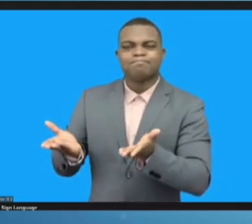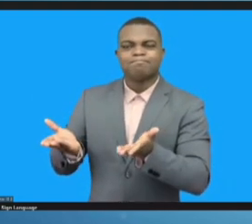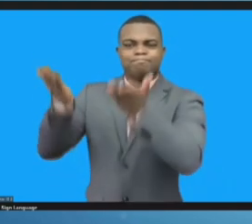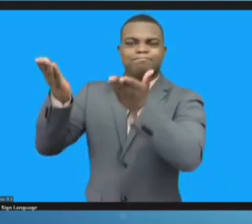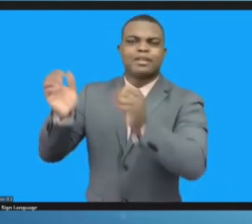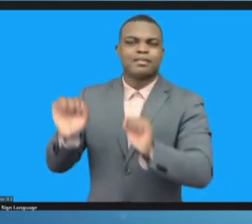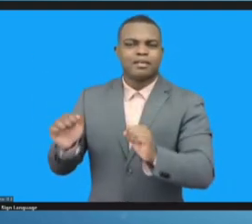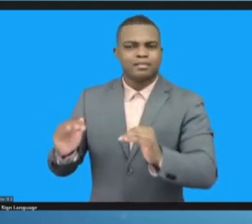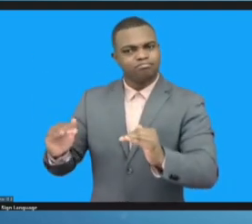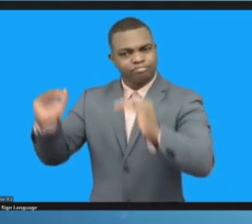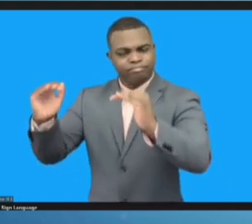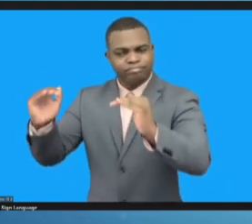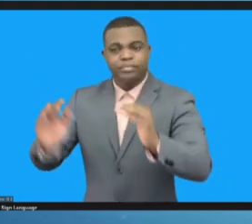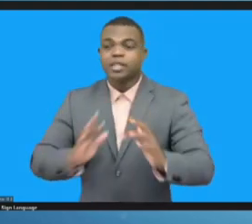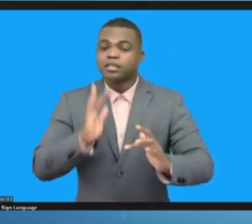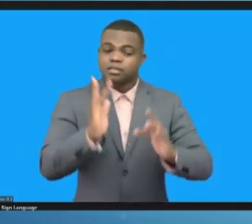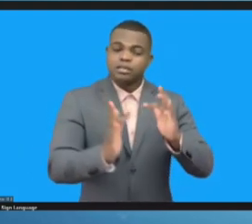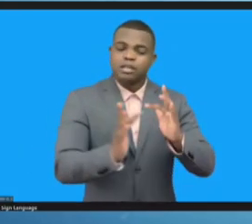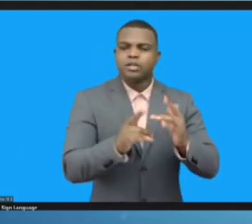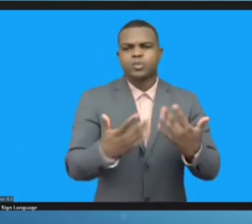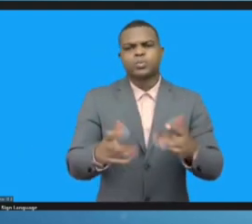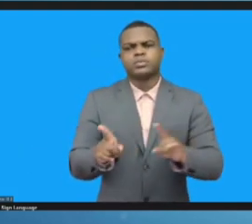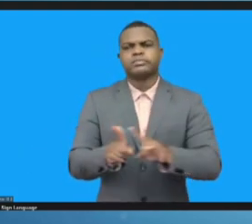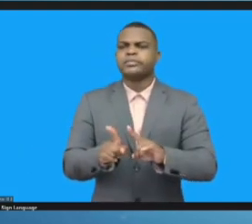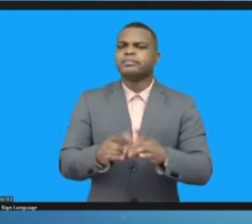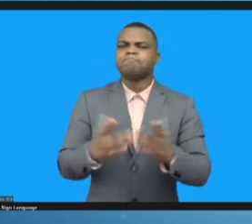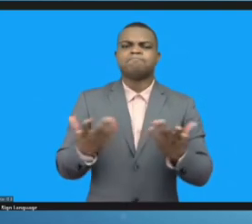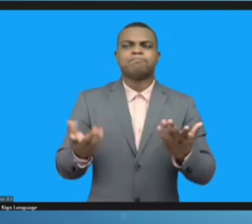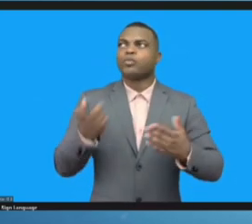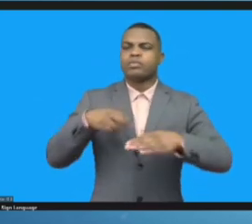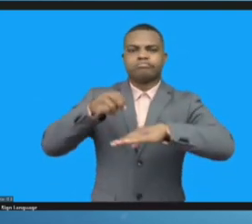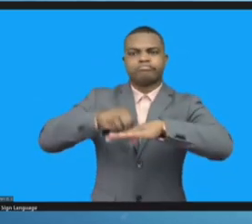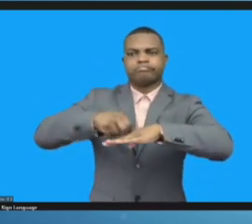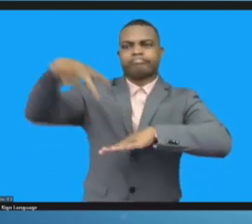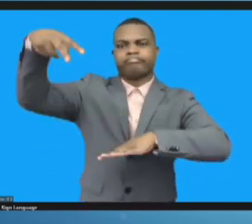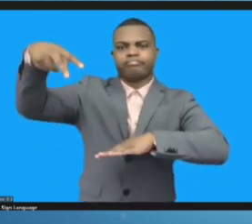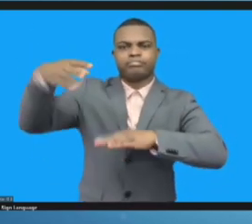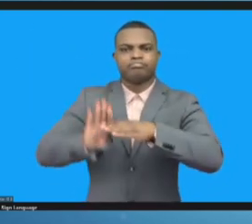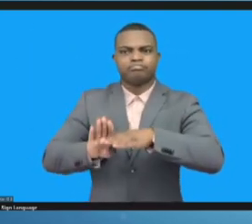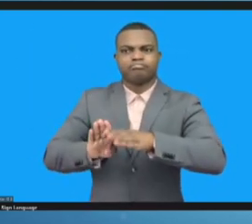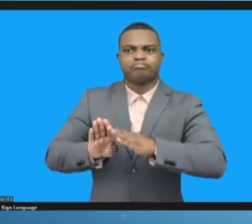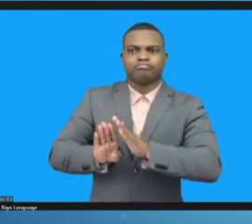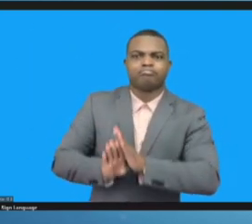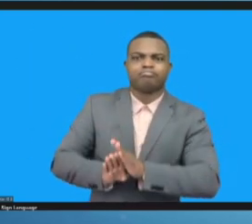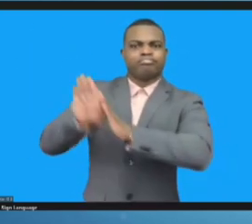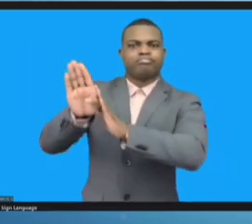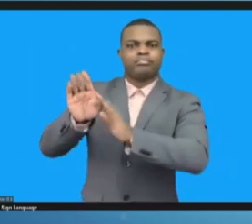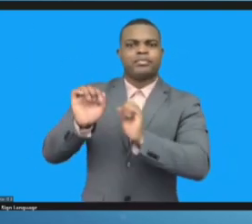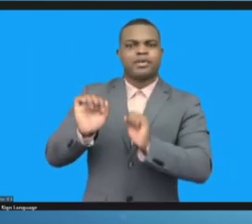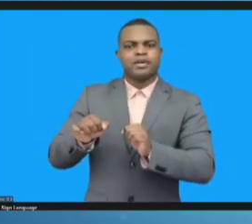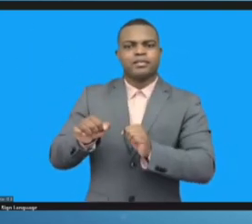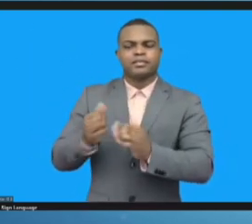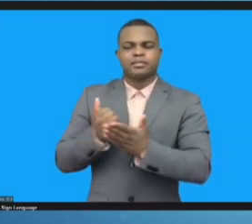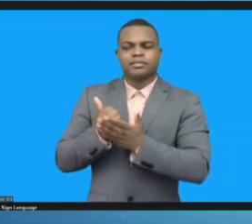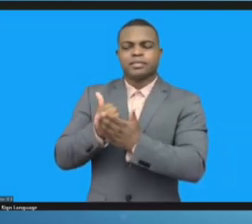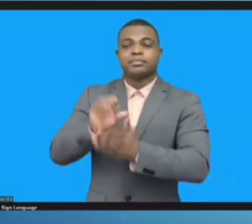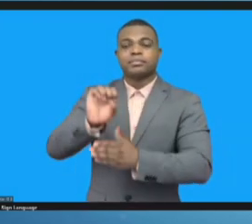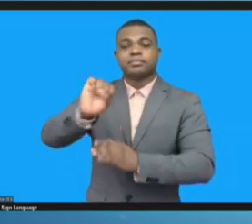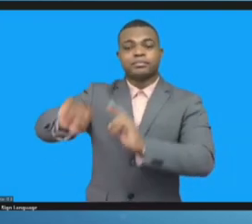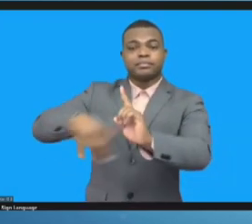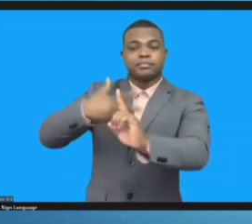digital empowerment. Digital technologies and the internet are serving as engines of the